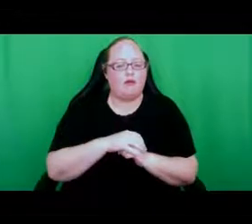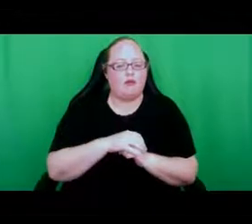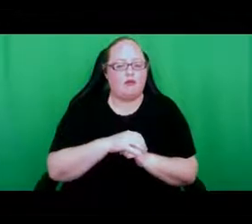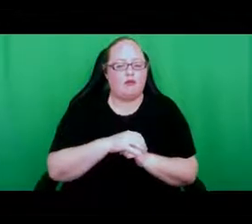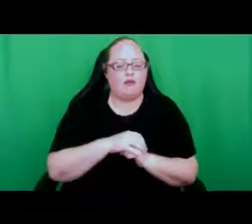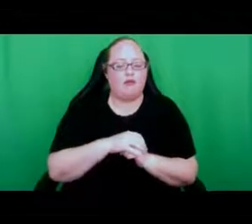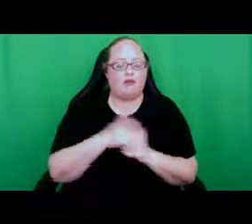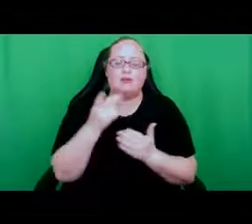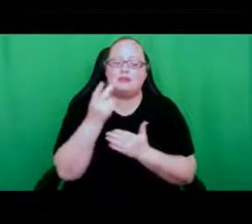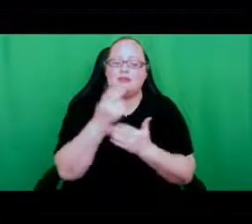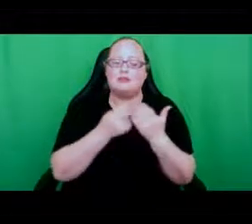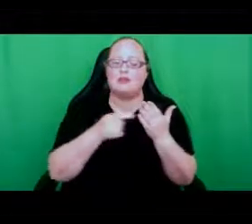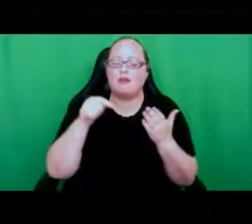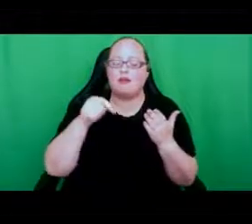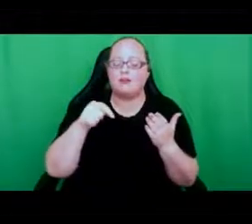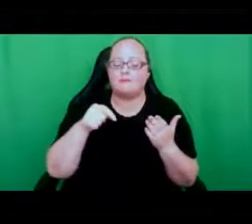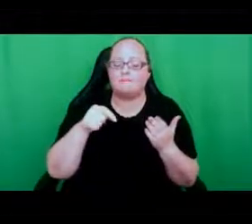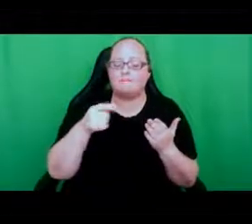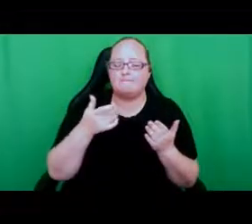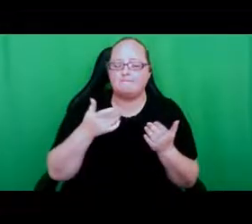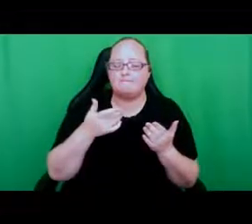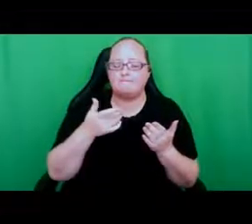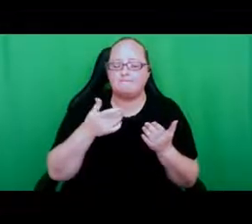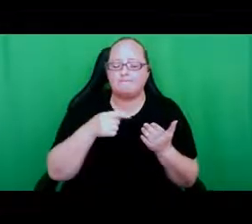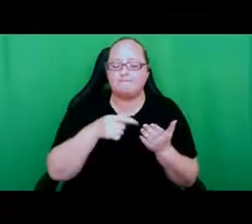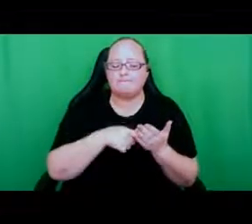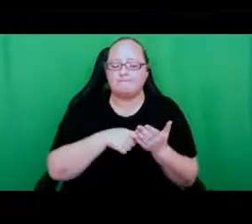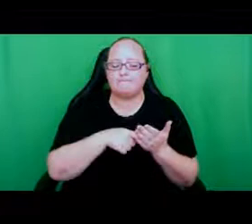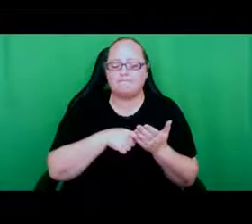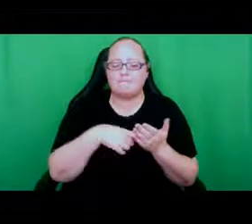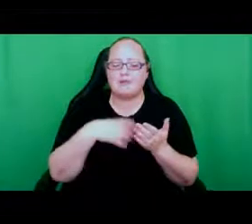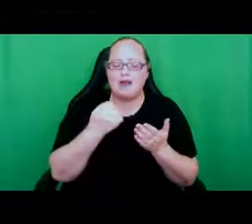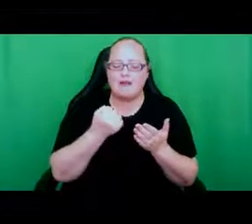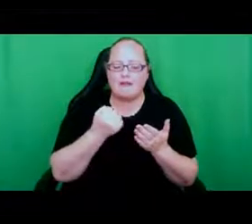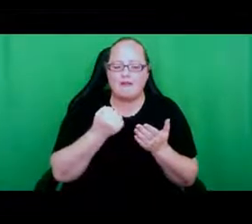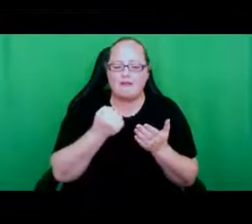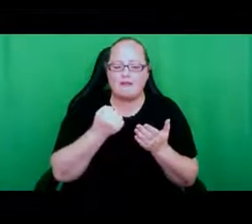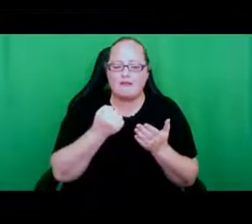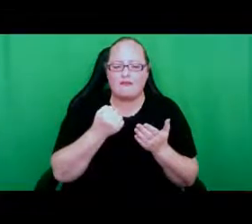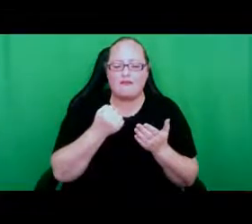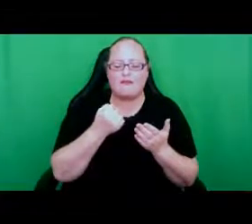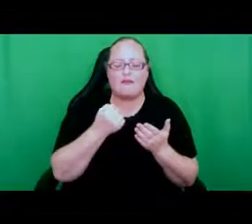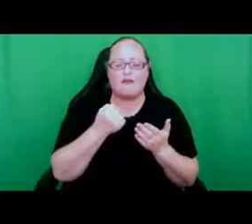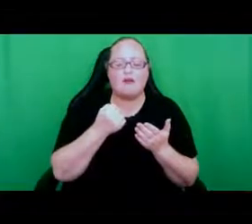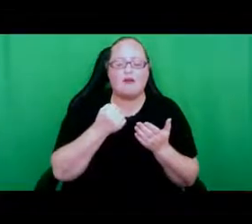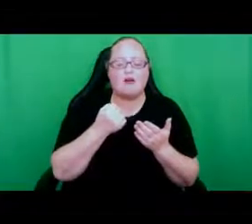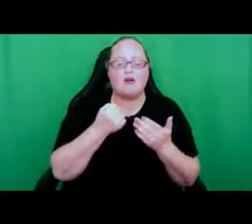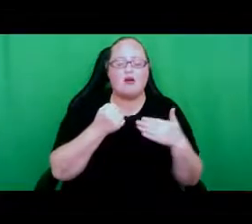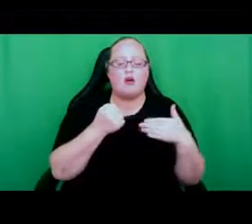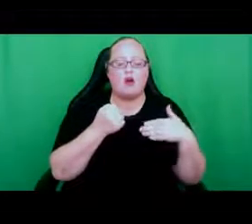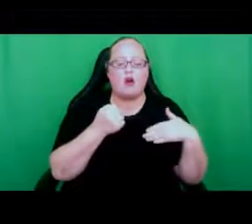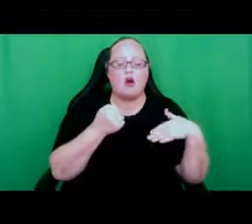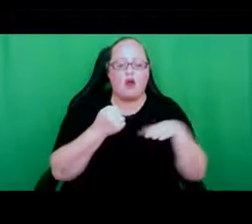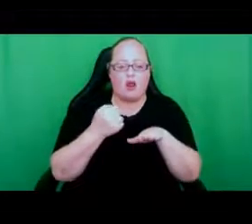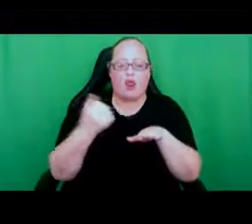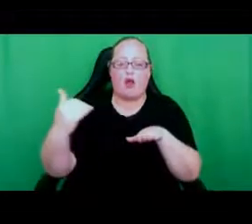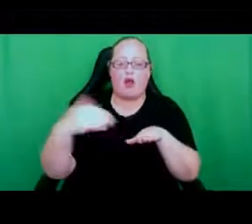design has a set of dedicated on and off slips from